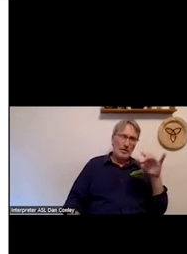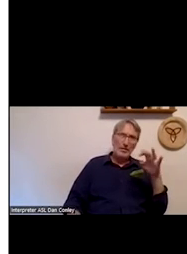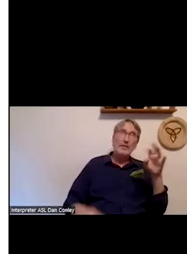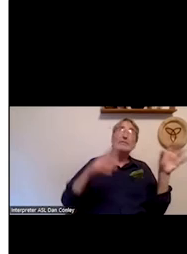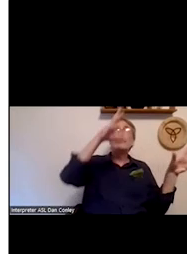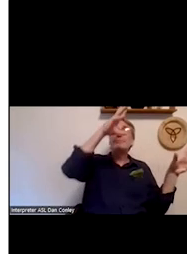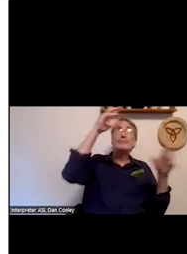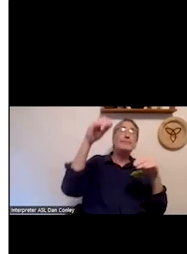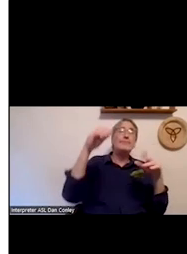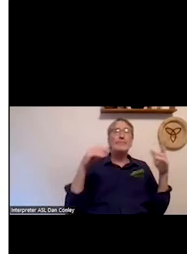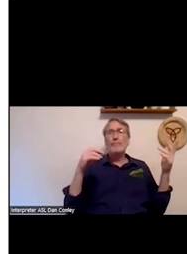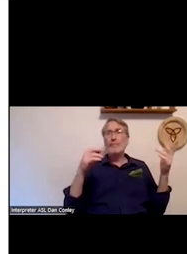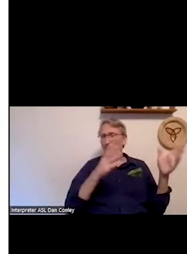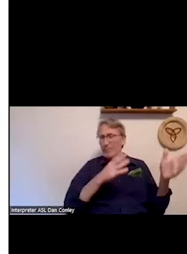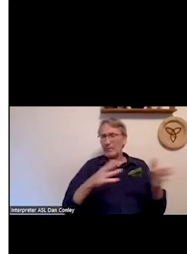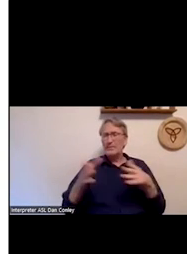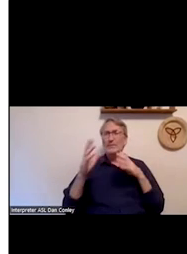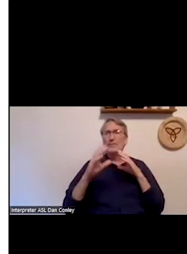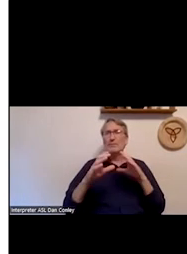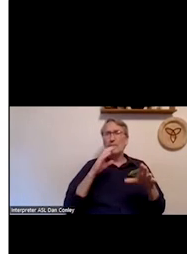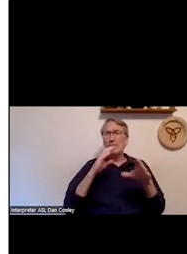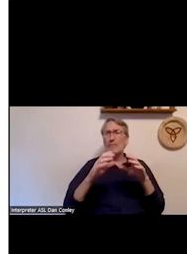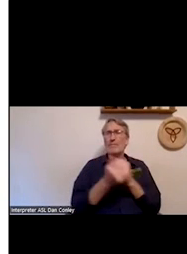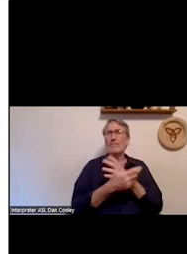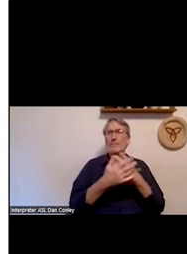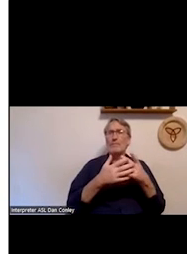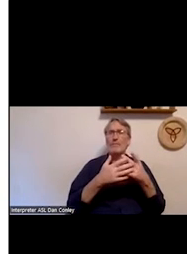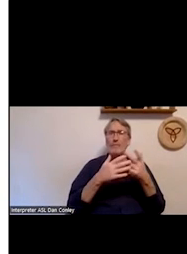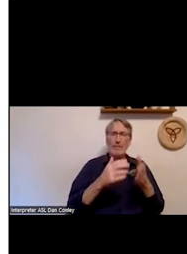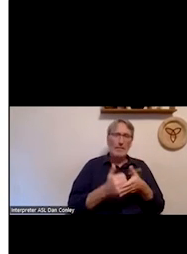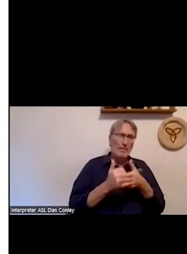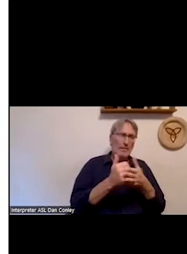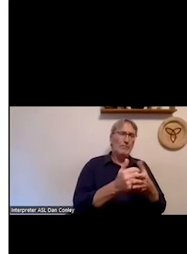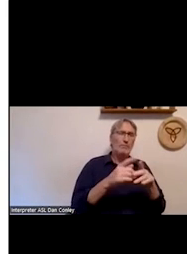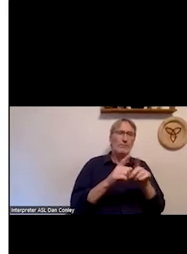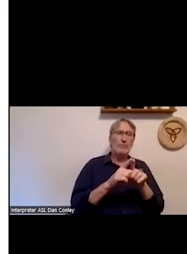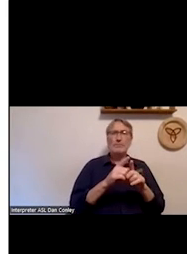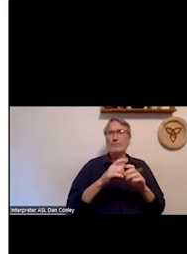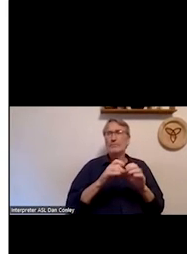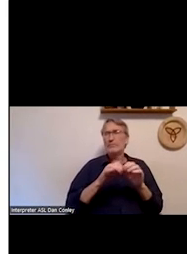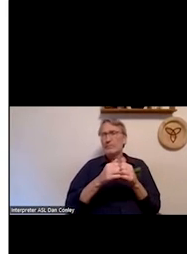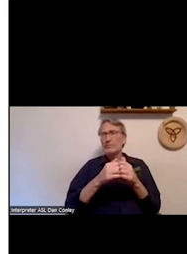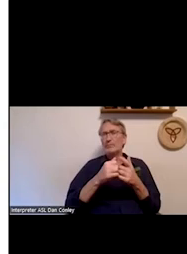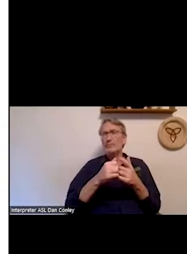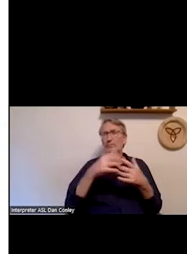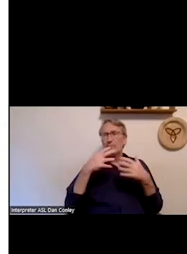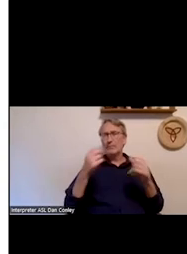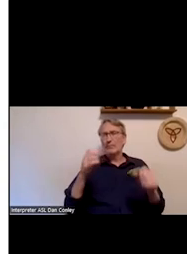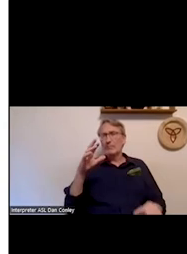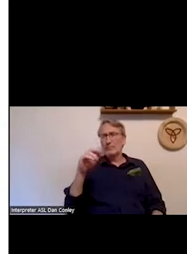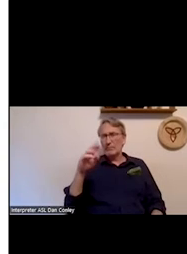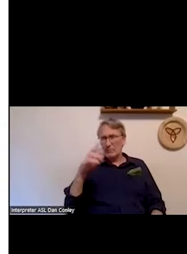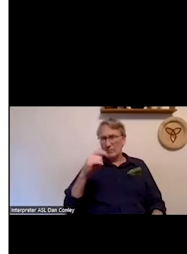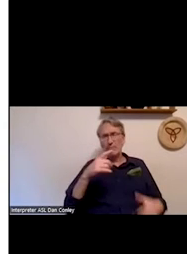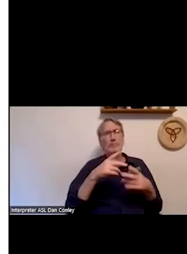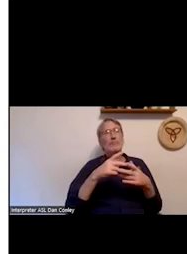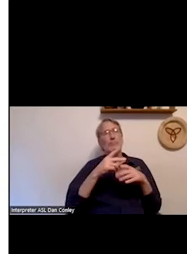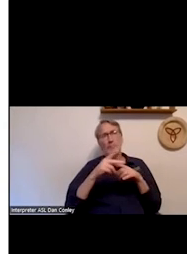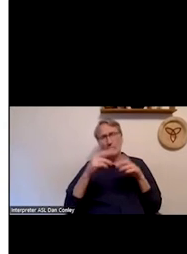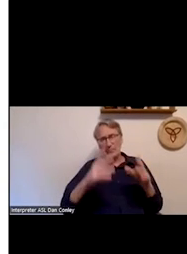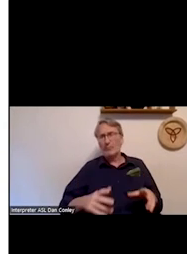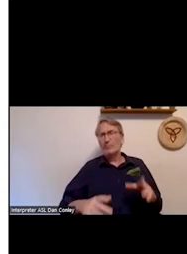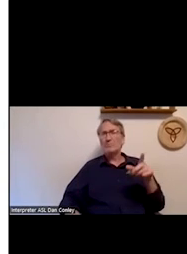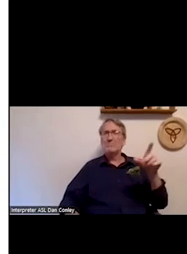operations plans, communication, but also give some pointers for how healthcare professionals and pediatric practices and